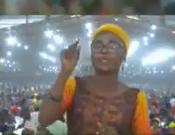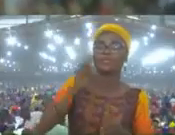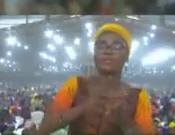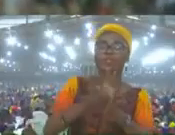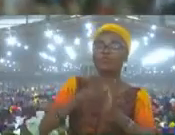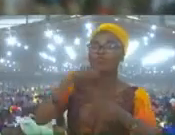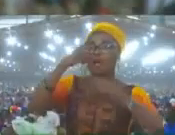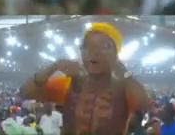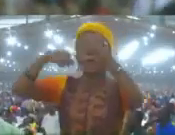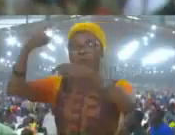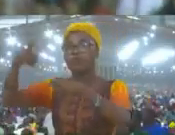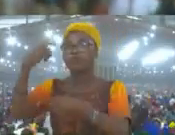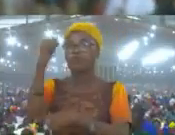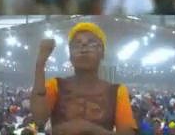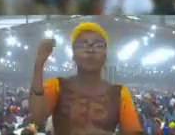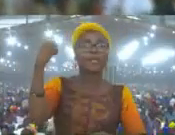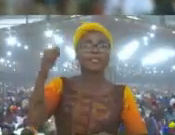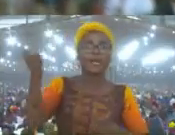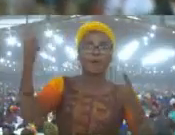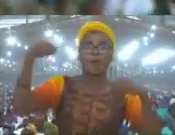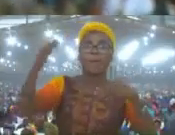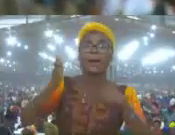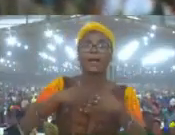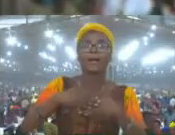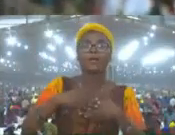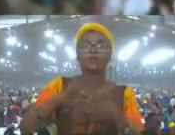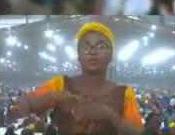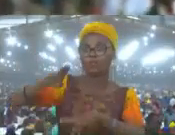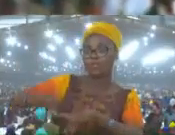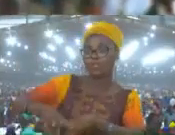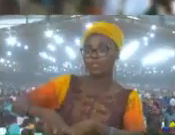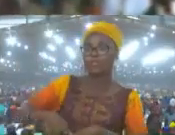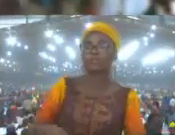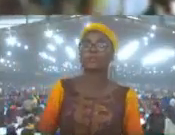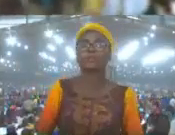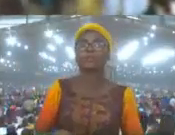Then come back very quickly to your seat. Just walk us. The rest of us.